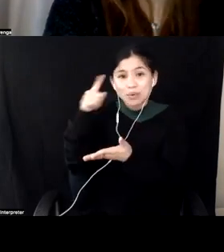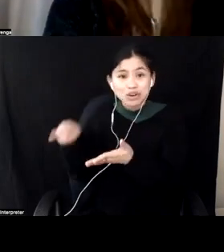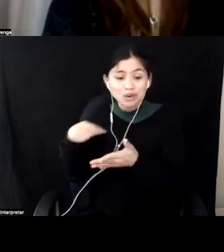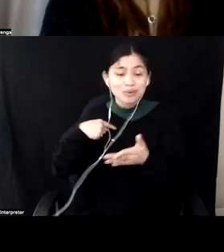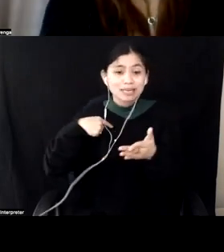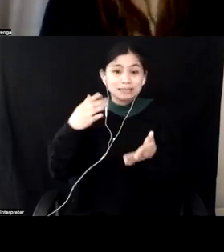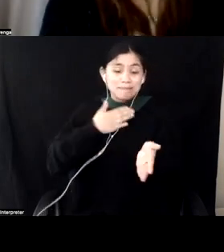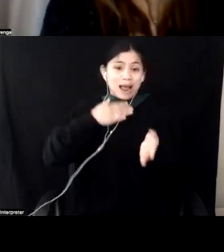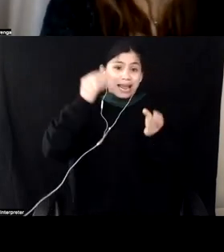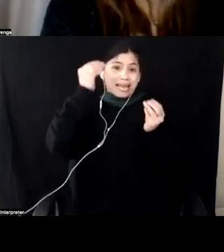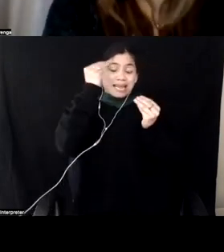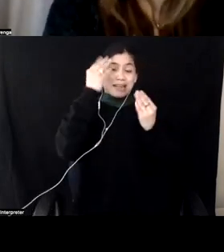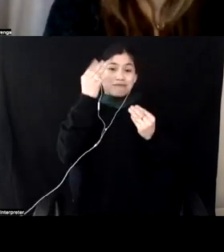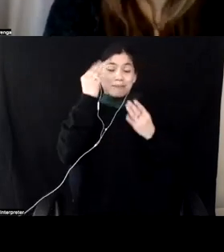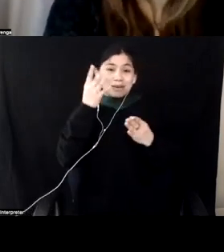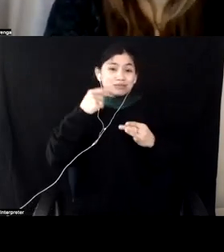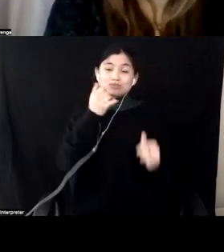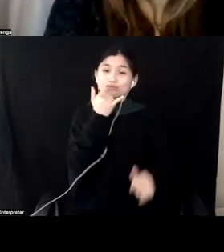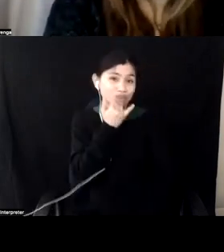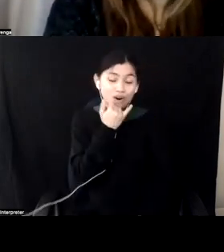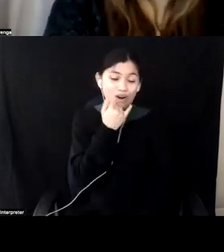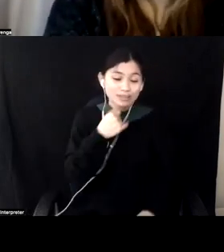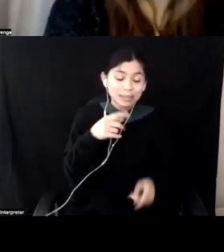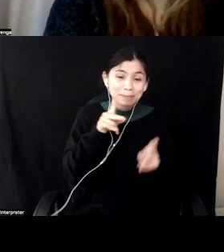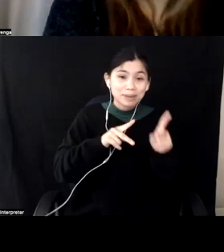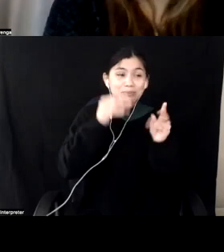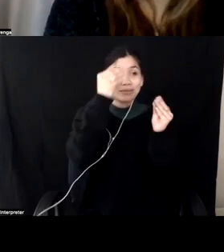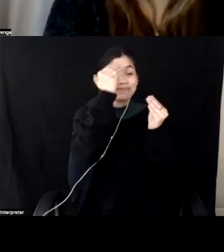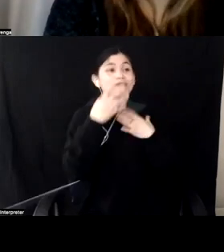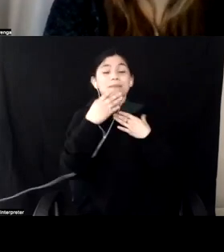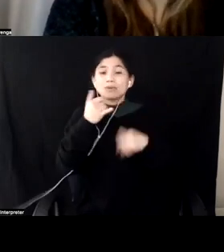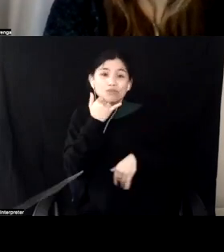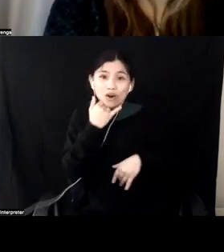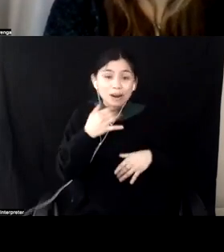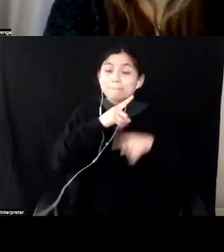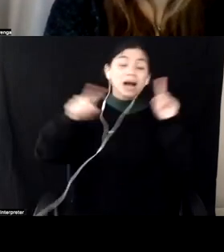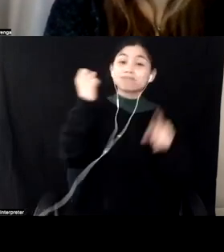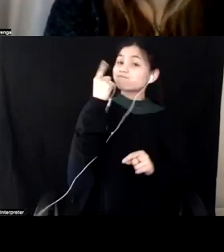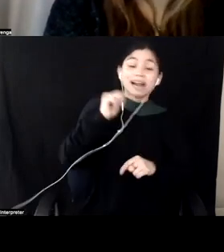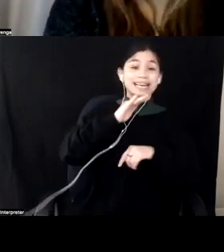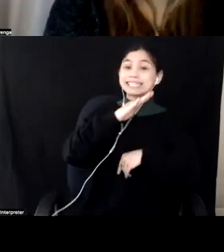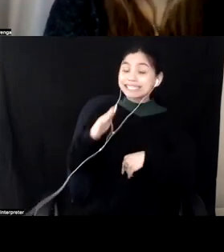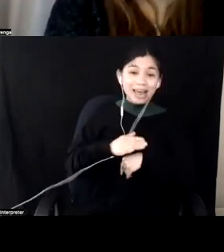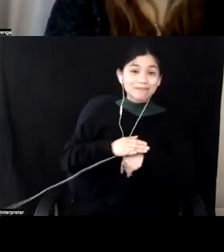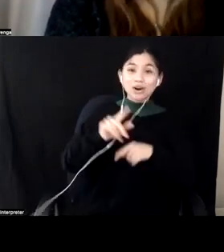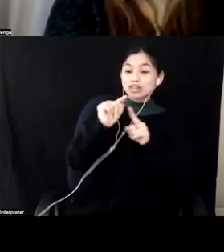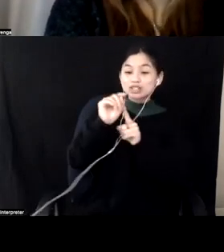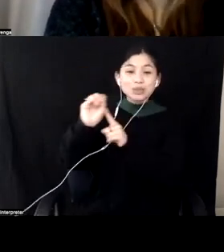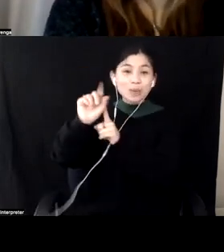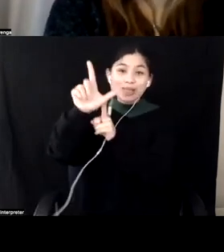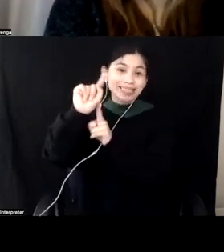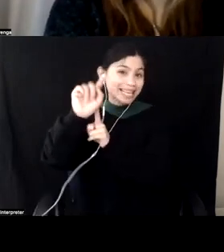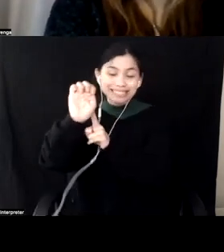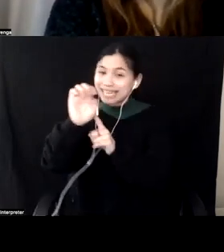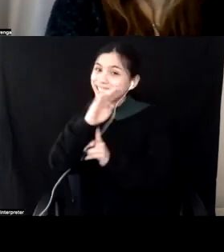misinformation. But we are on the way to fix that, and it's never too late. And I'm learning as I